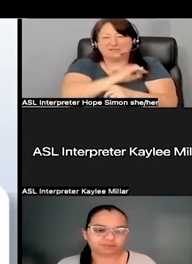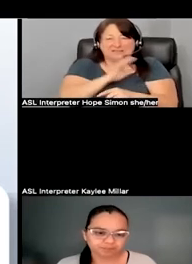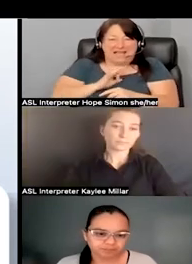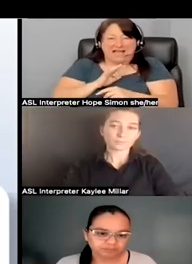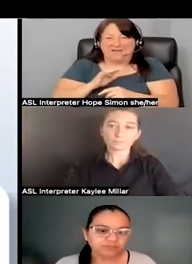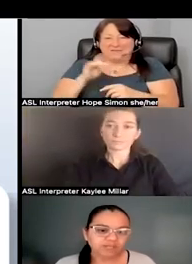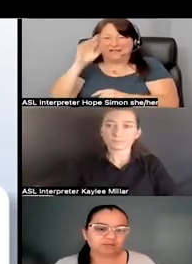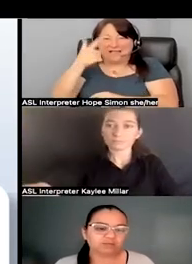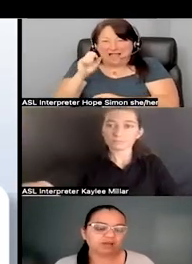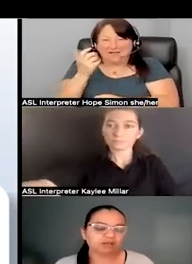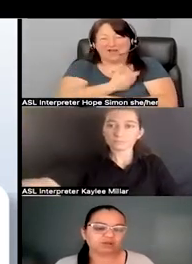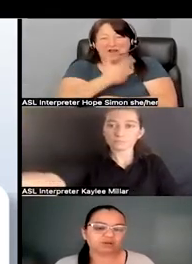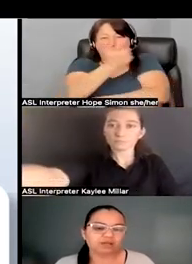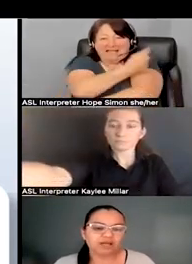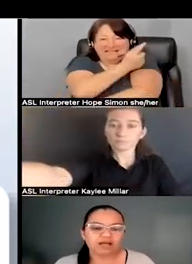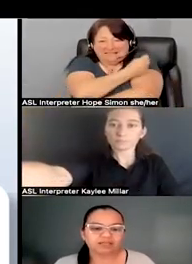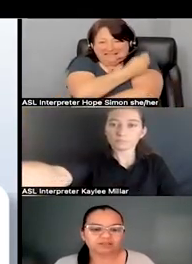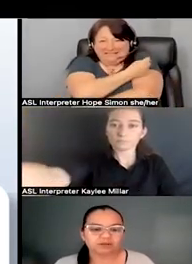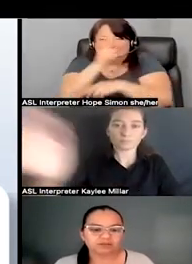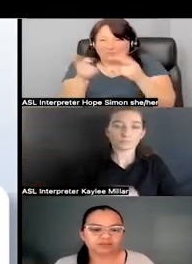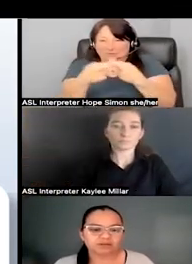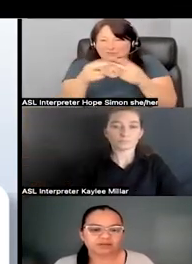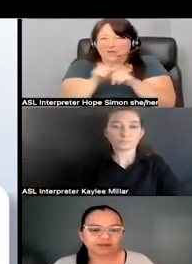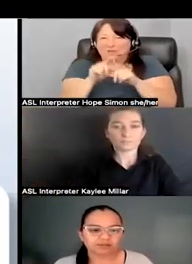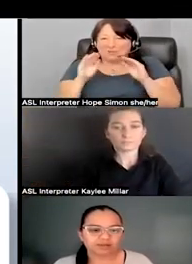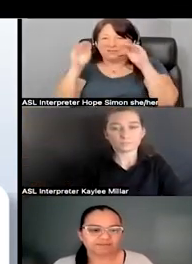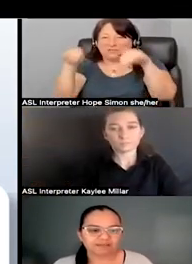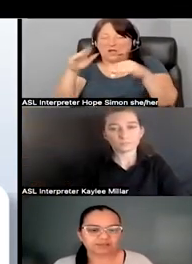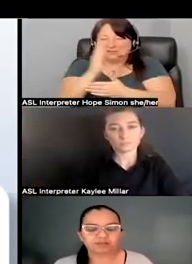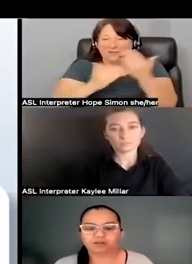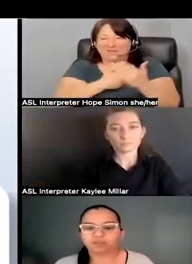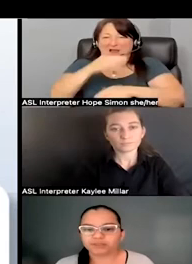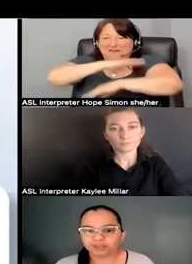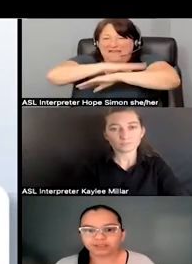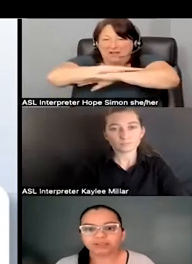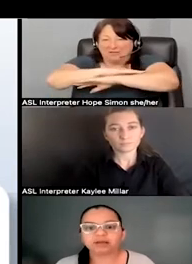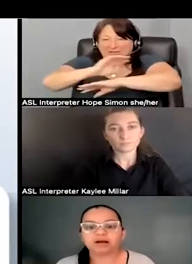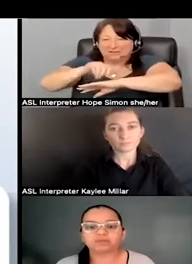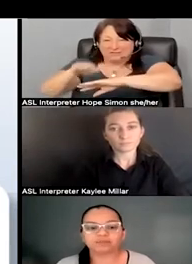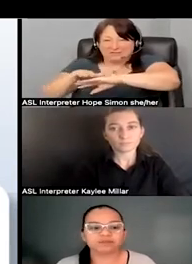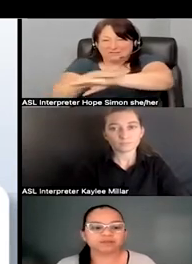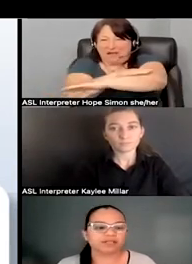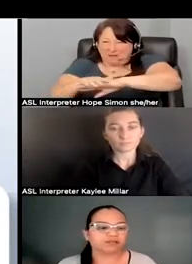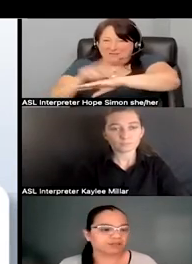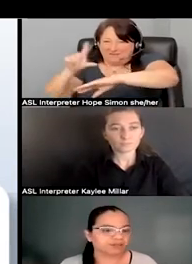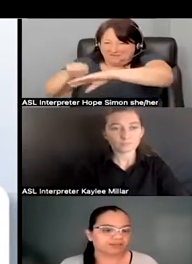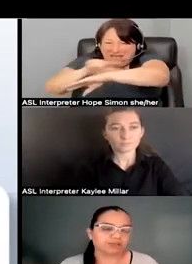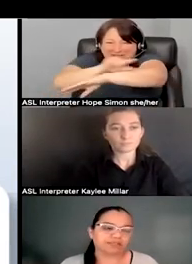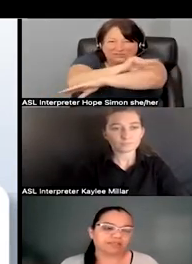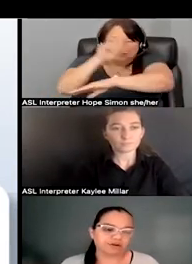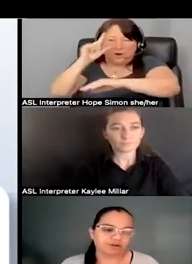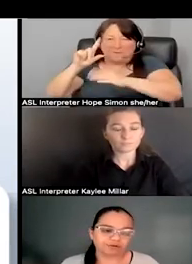fridges. We also installed some of our countertop fasteners on our printers to make sure that, you know, they